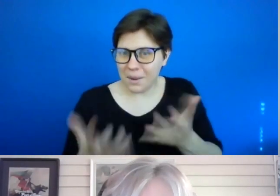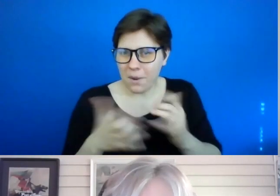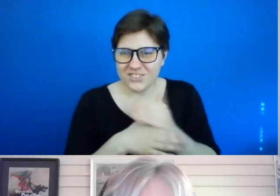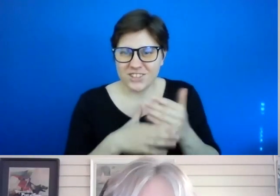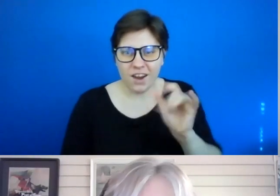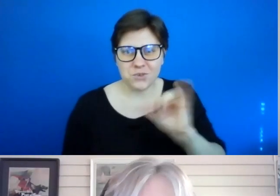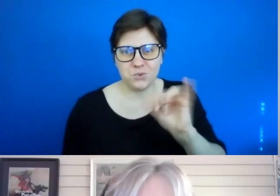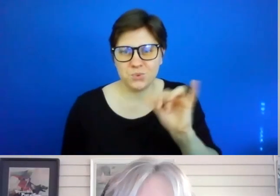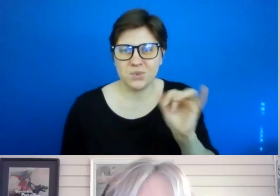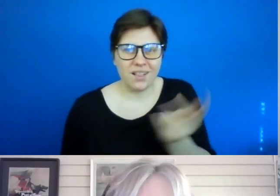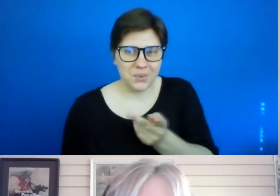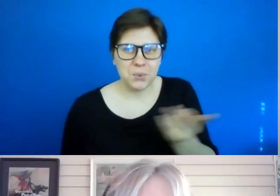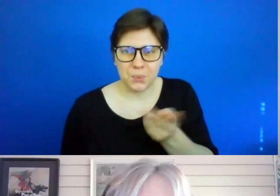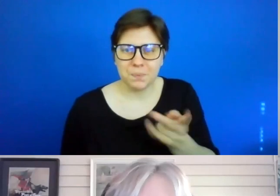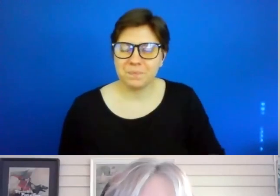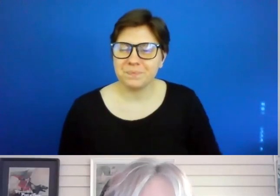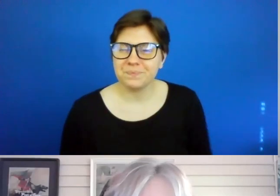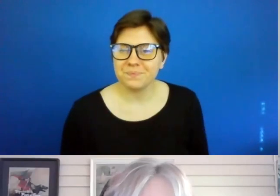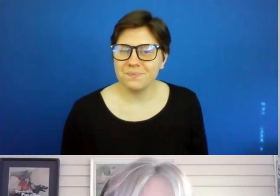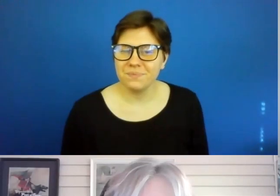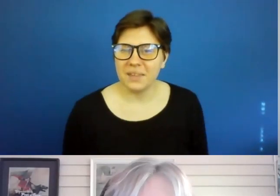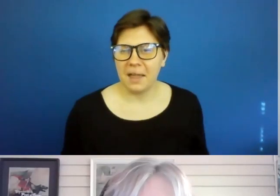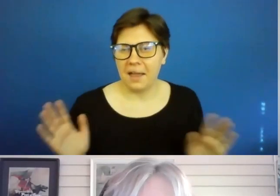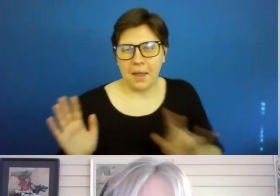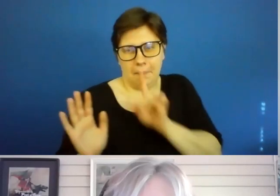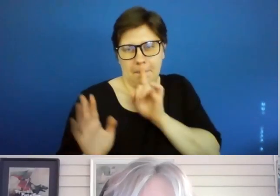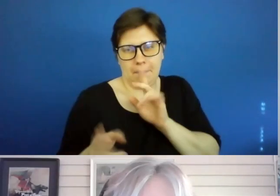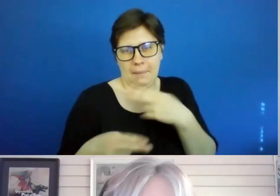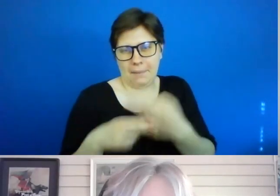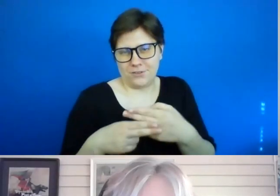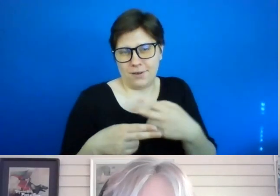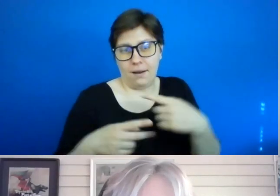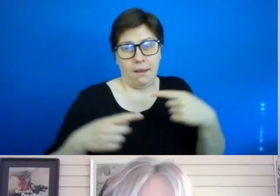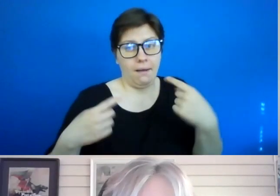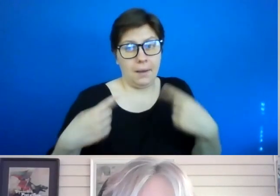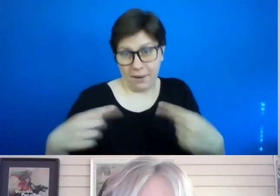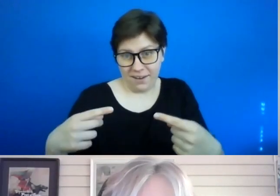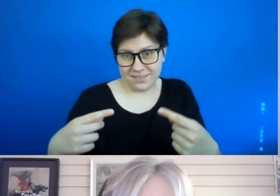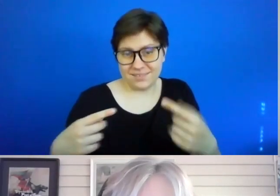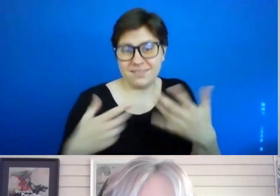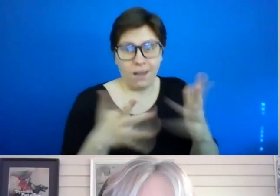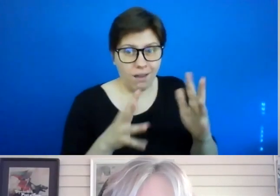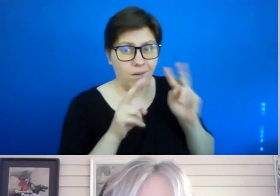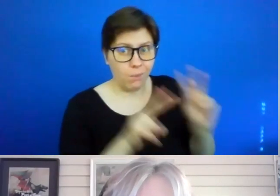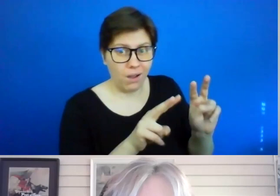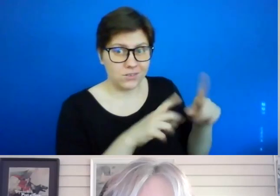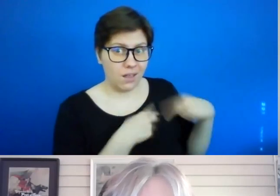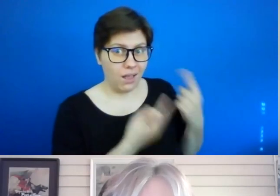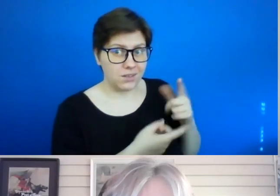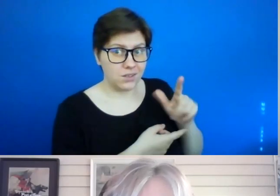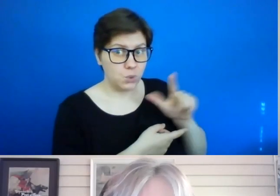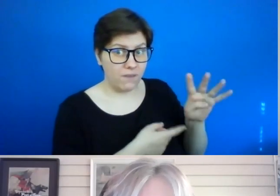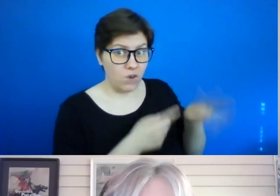today. And I'm not going to mention any other debates that we may have watched in the last 24 hours,